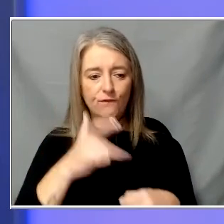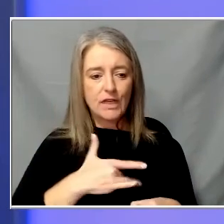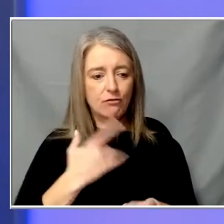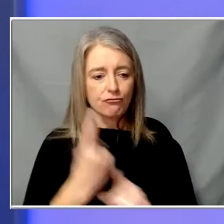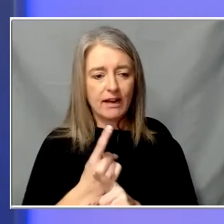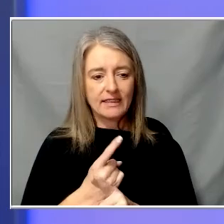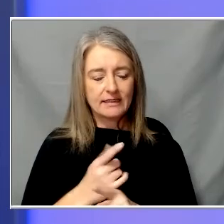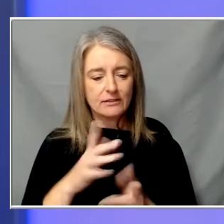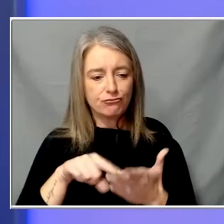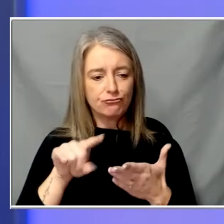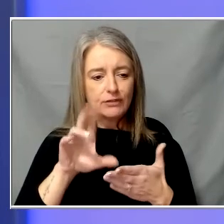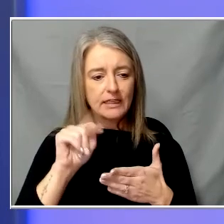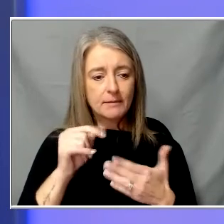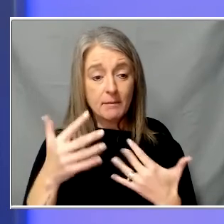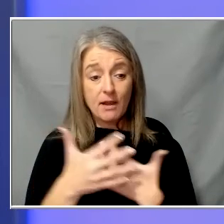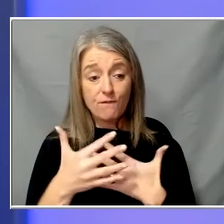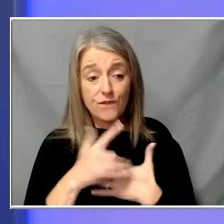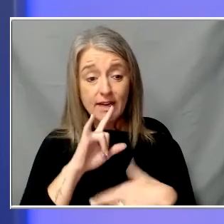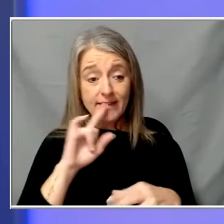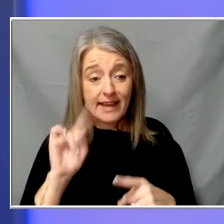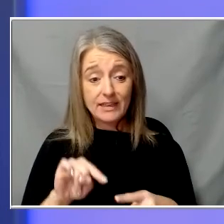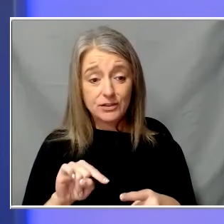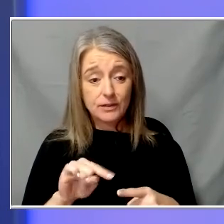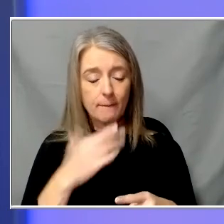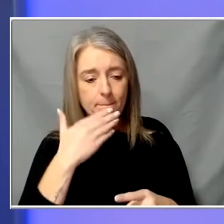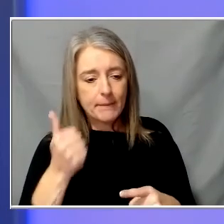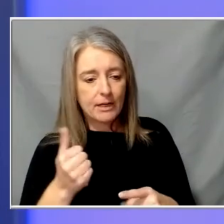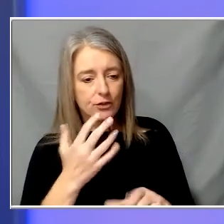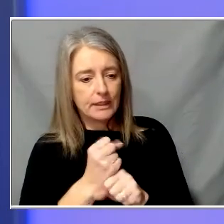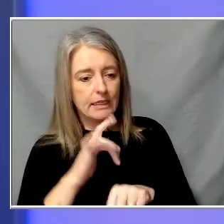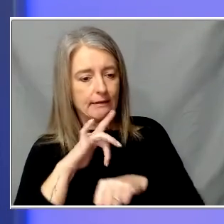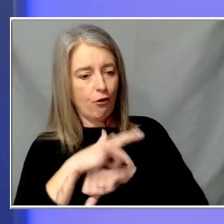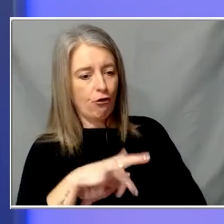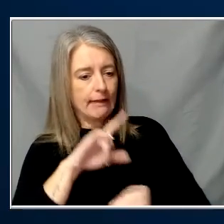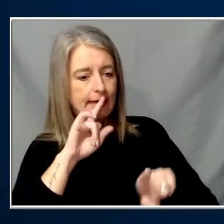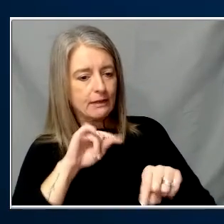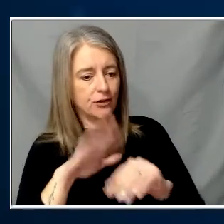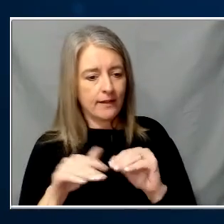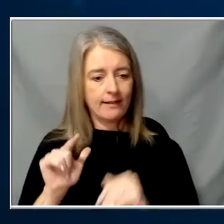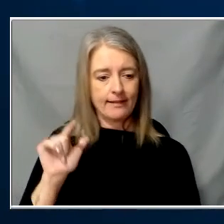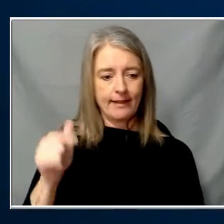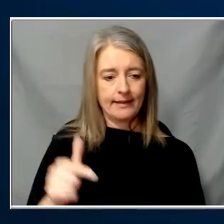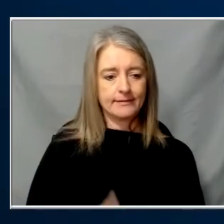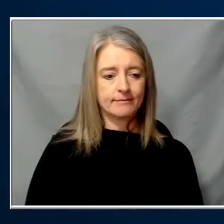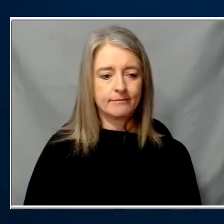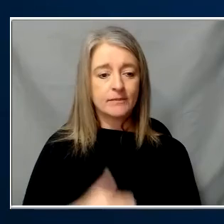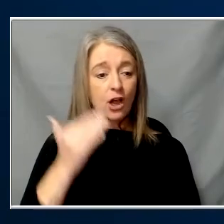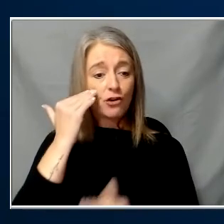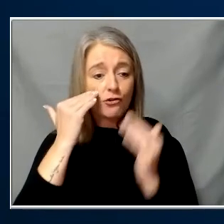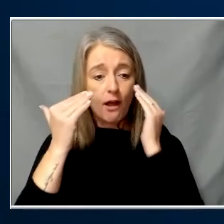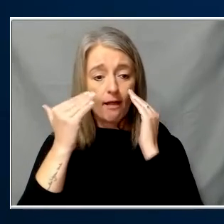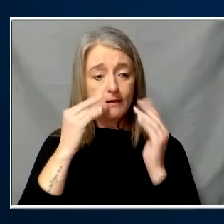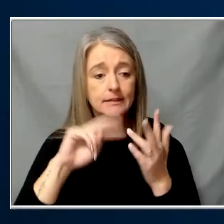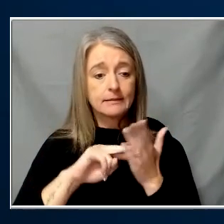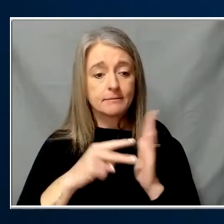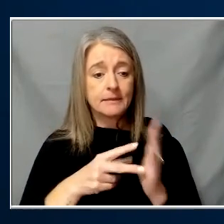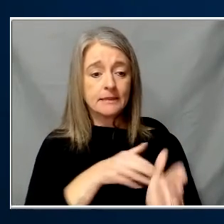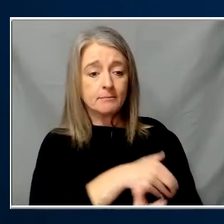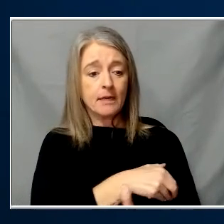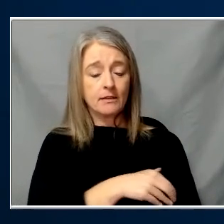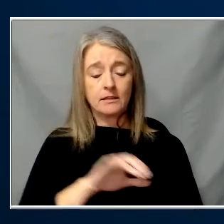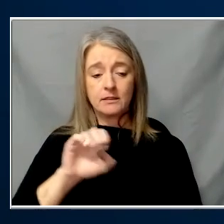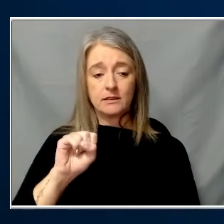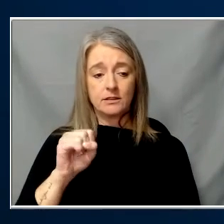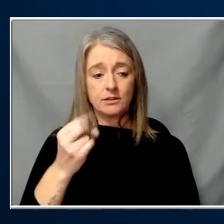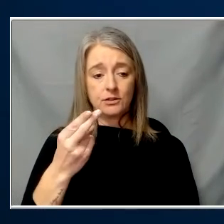out. You might be afraid of the answer, but it's much better to get that answer early on than later on. Yeah, knowledge is power. And I'm going to end with Sharon's comment. And